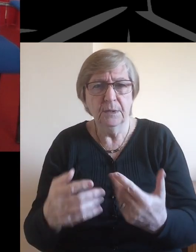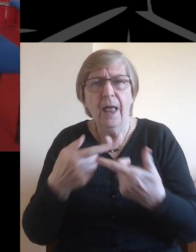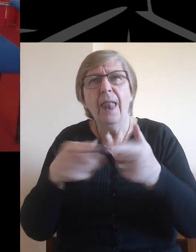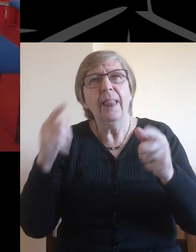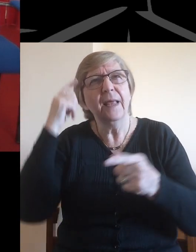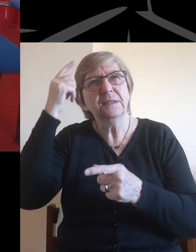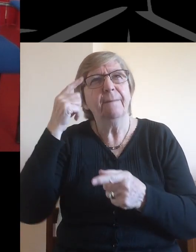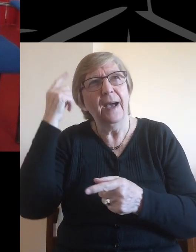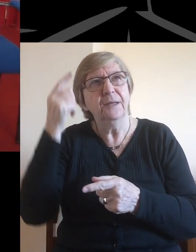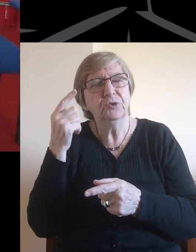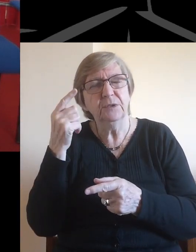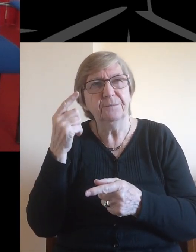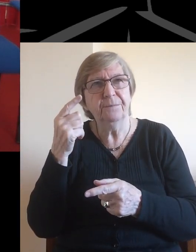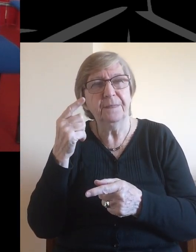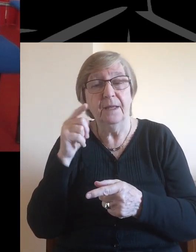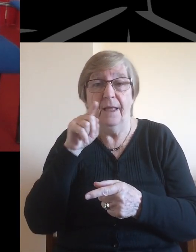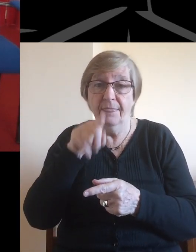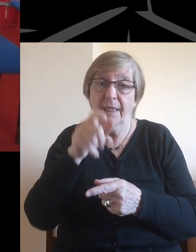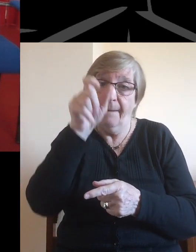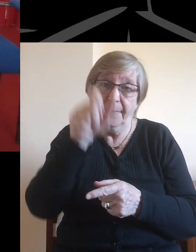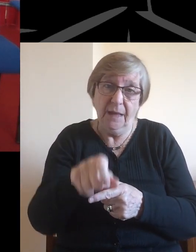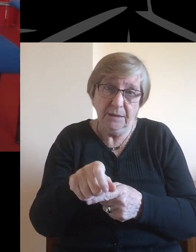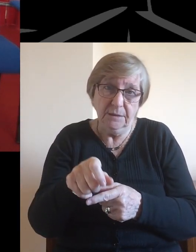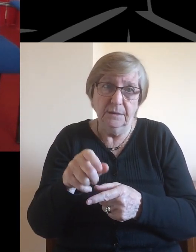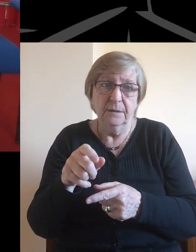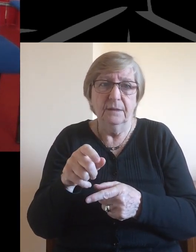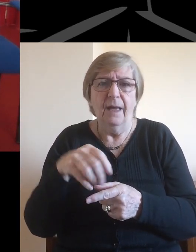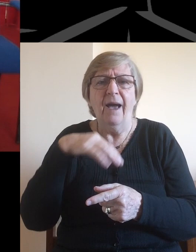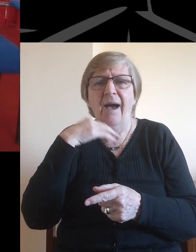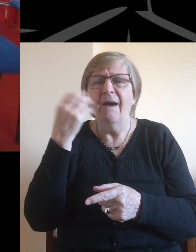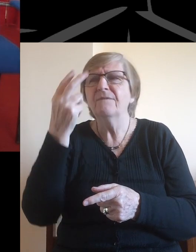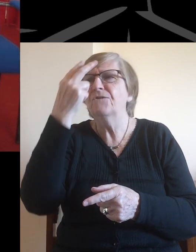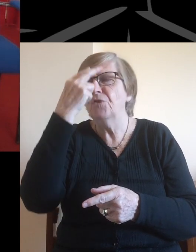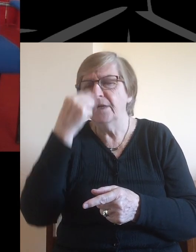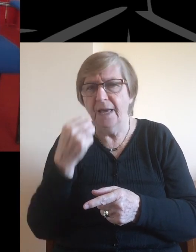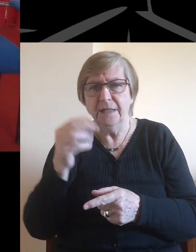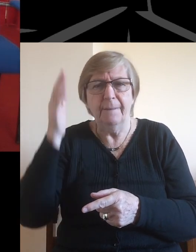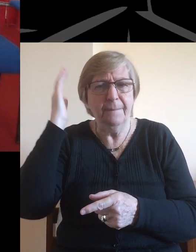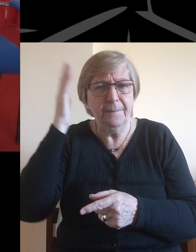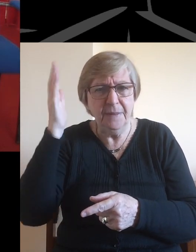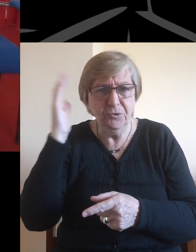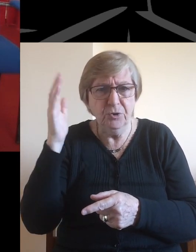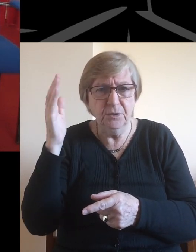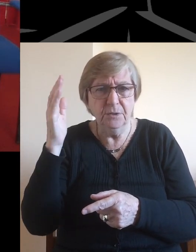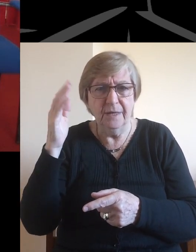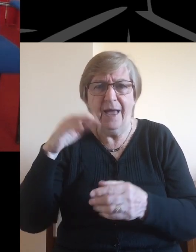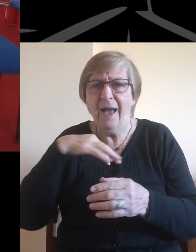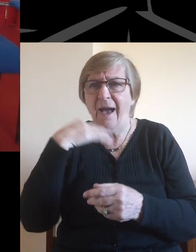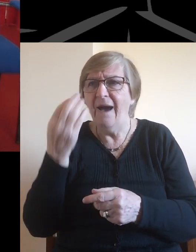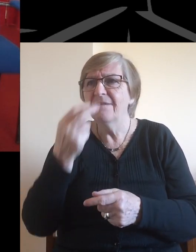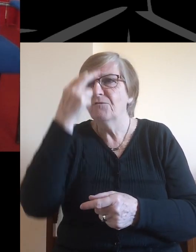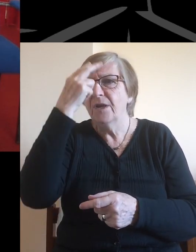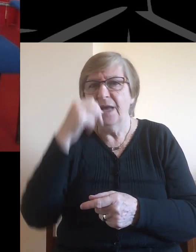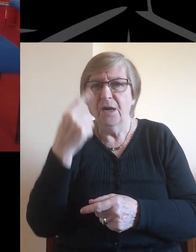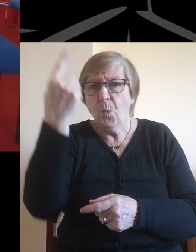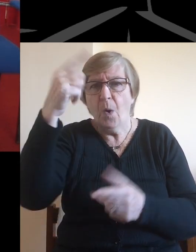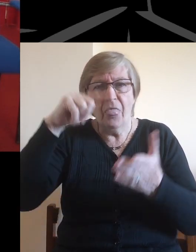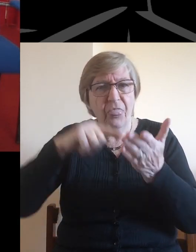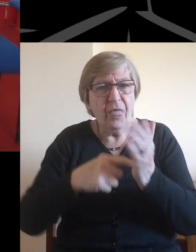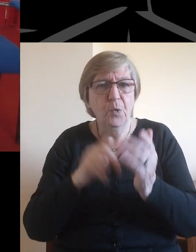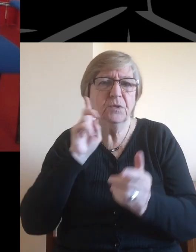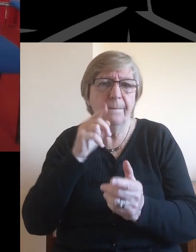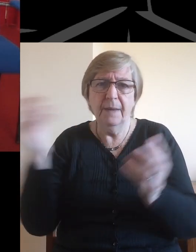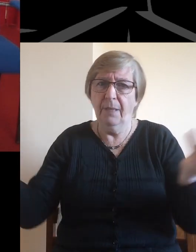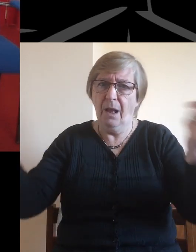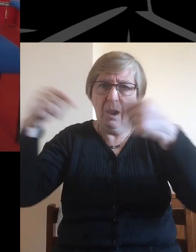let's imagine that evangelist, every night when he preaches to the crowd, no fewer than 1,000 people come forward